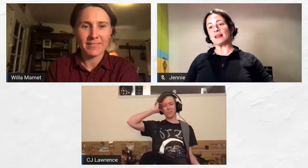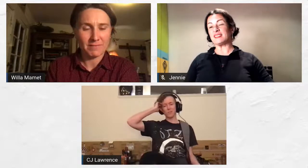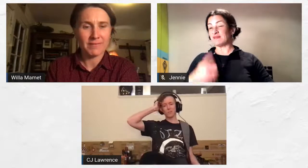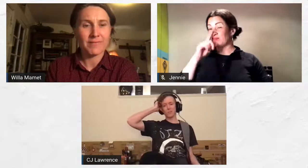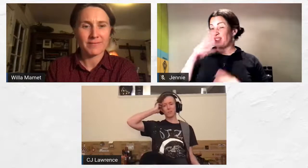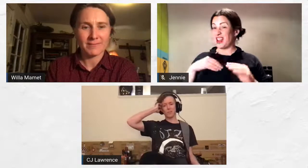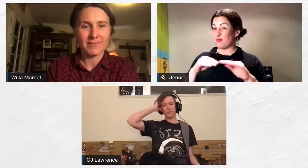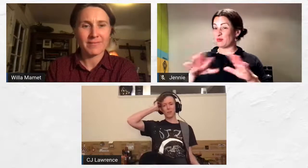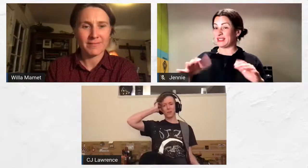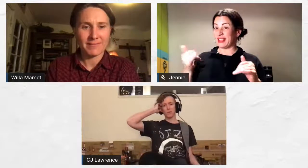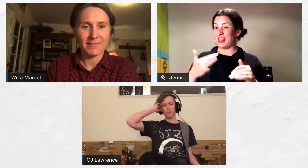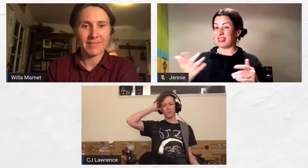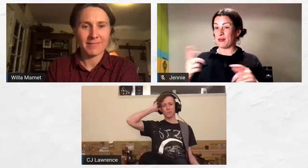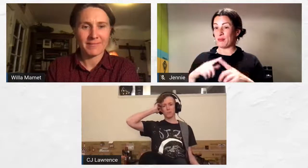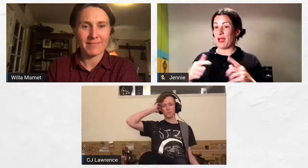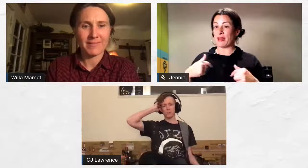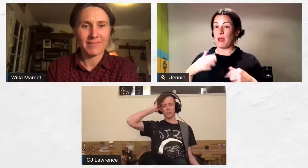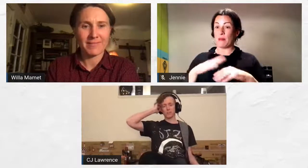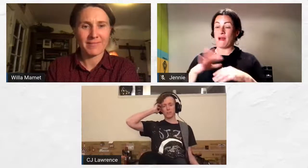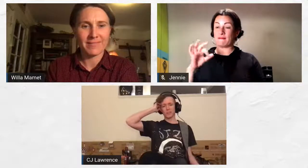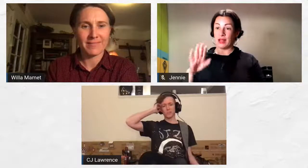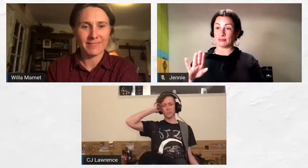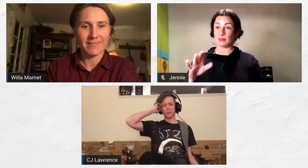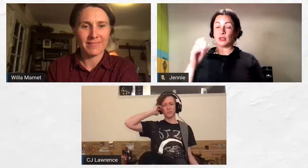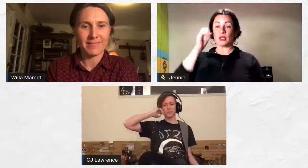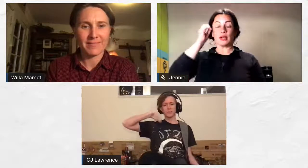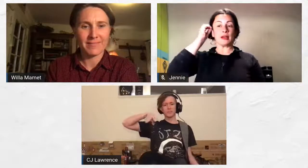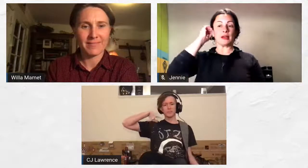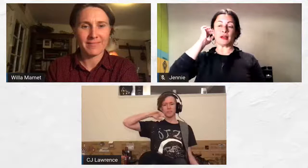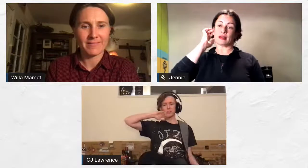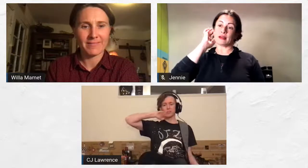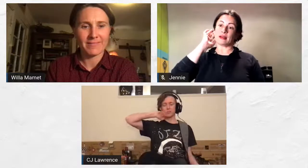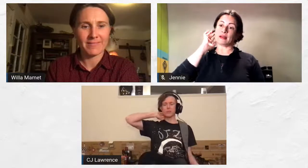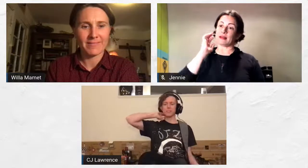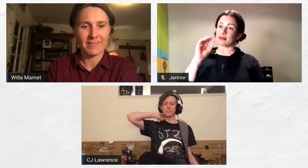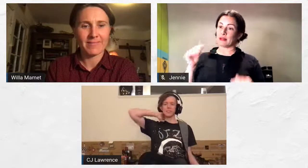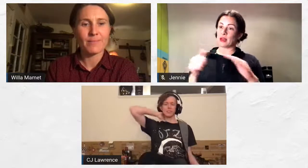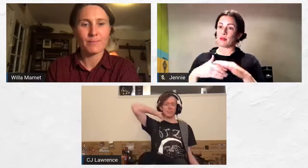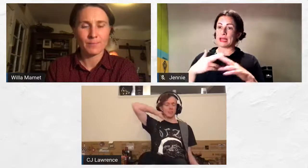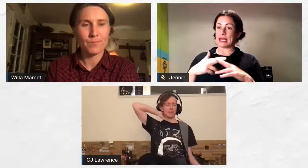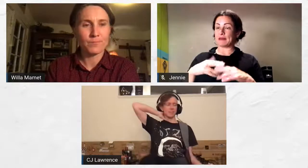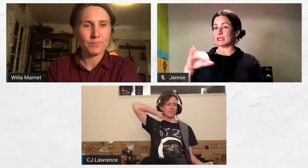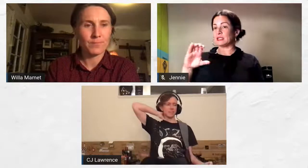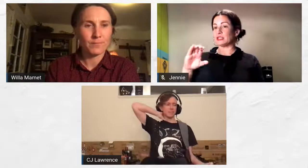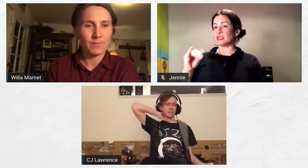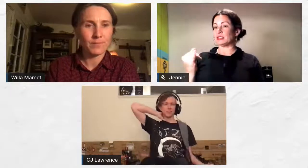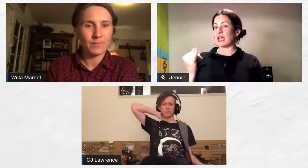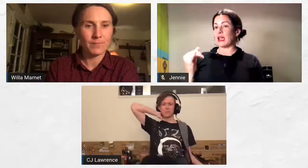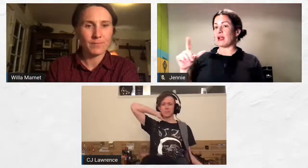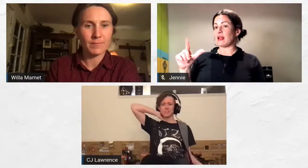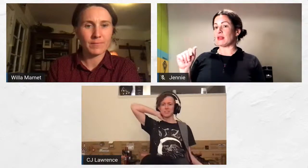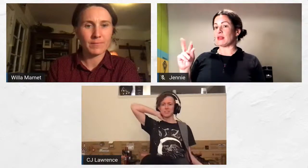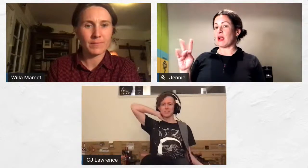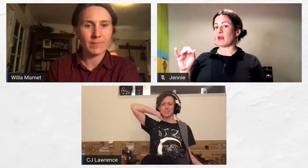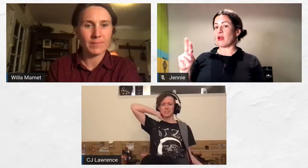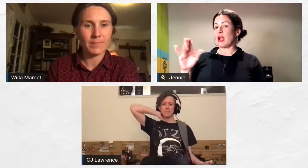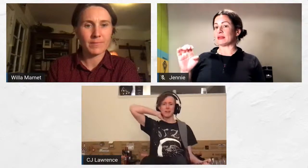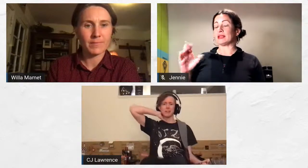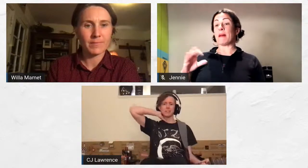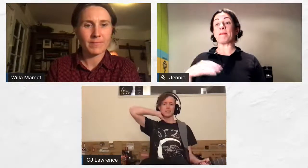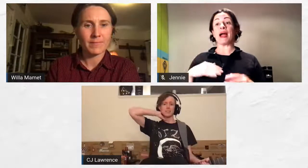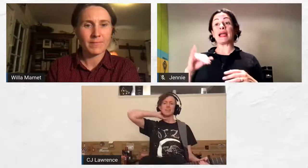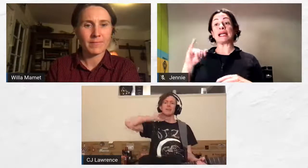anything, but I'm on Facebook under CJ Lawrence, and my Instagram is Think